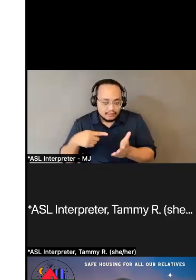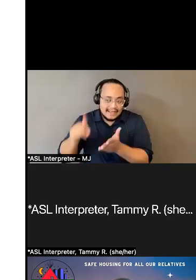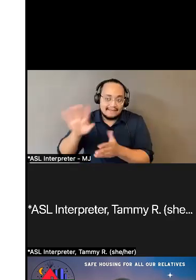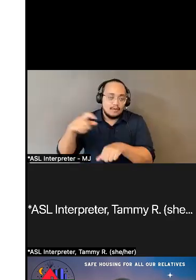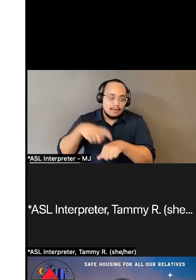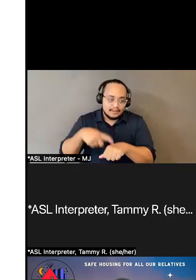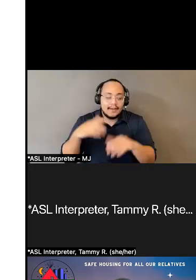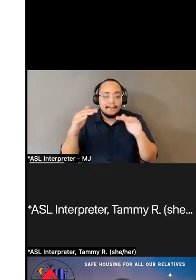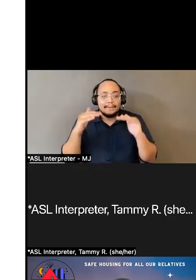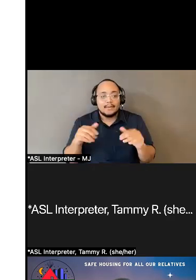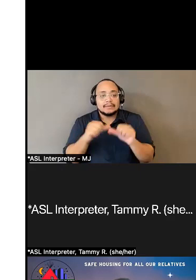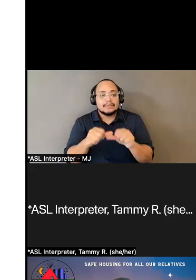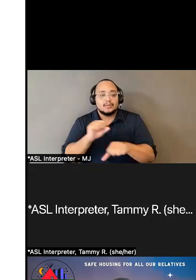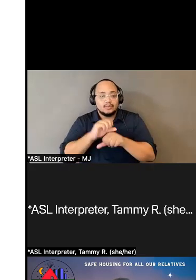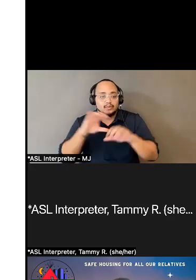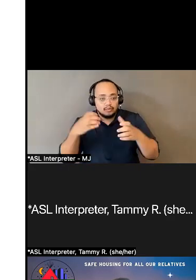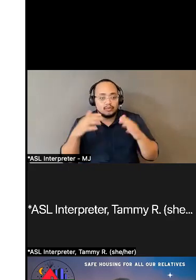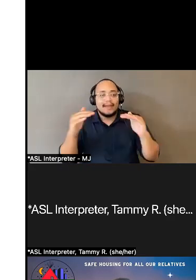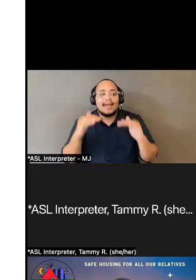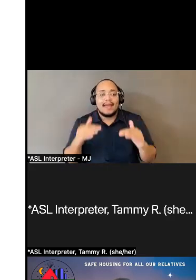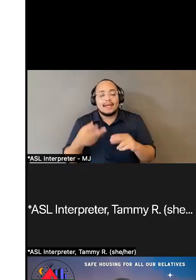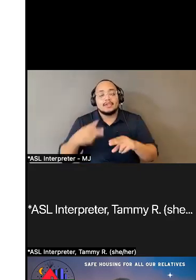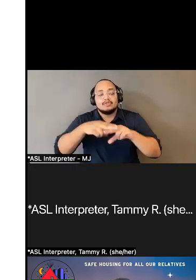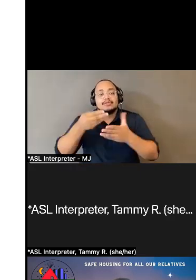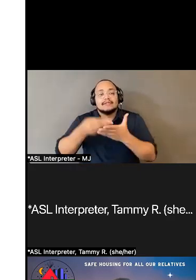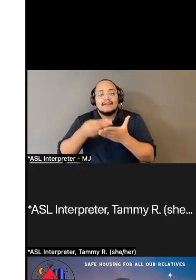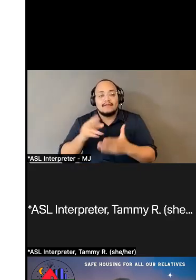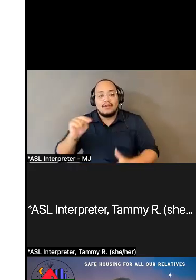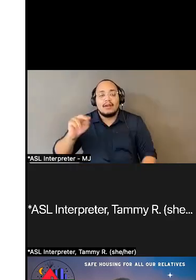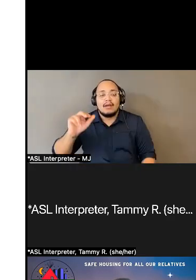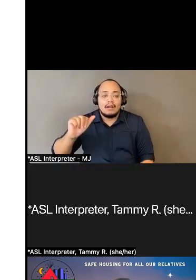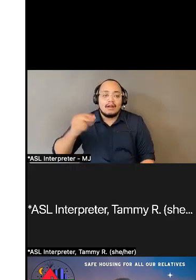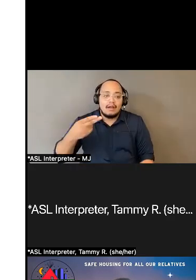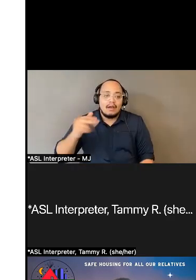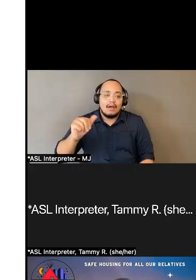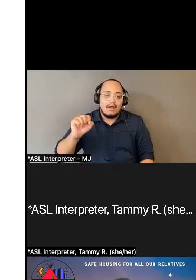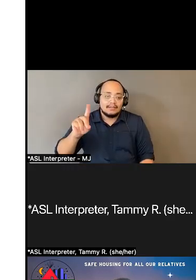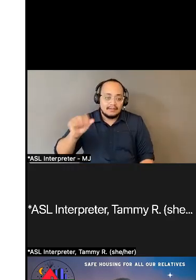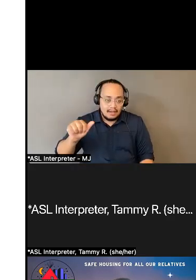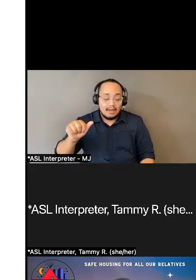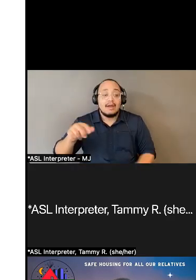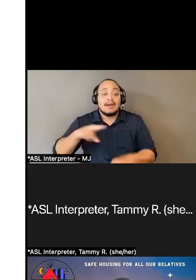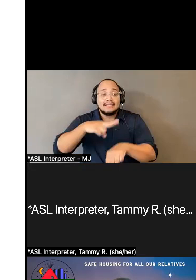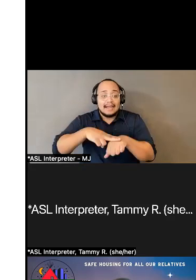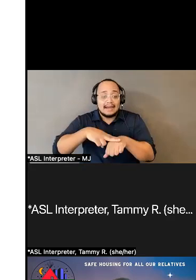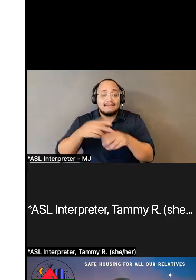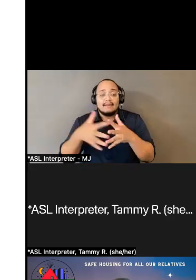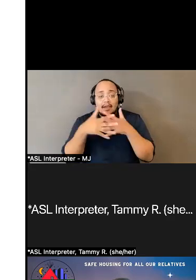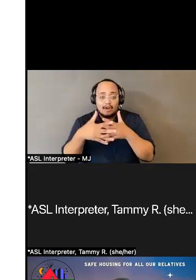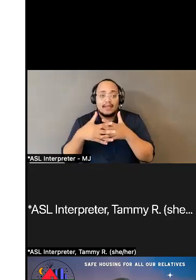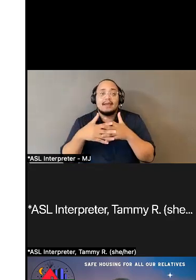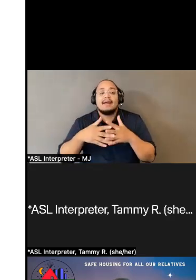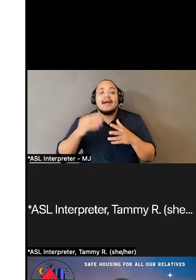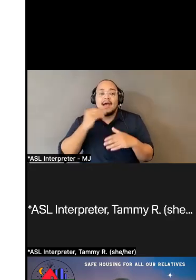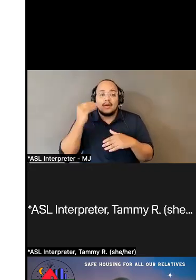in NHASDA funding, and NHASDA, for example, is the Native American Housing Assistance and